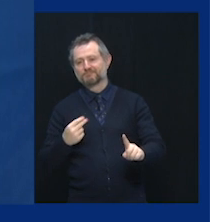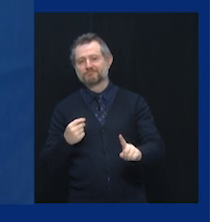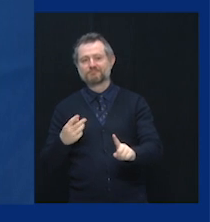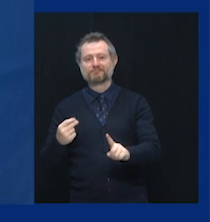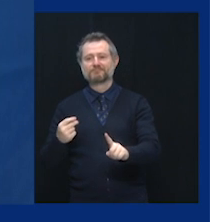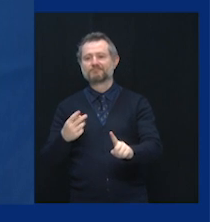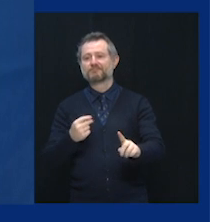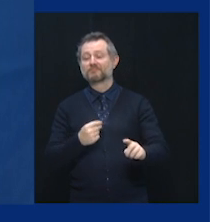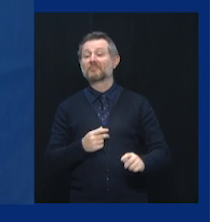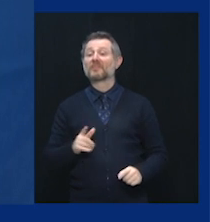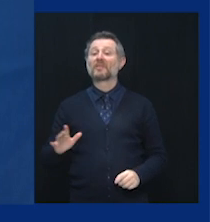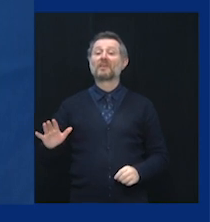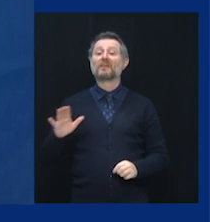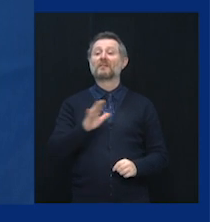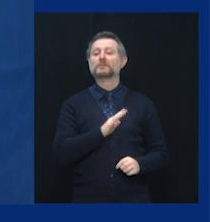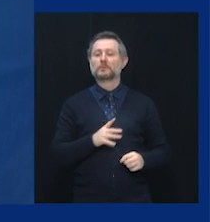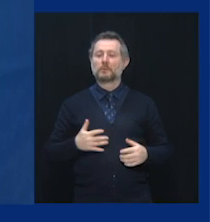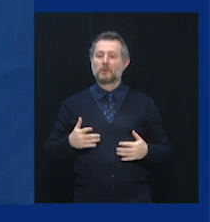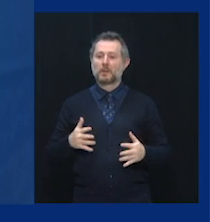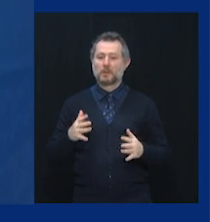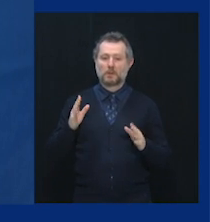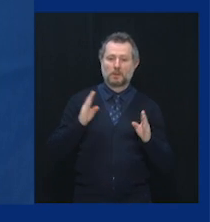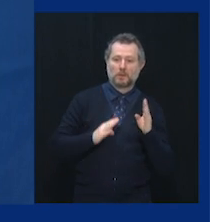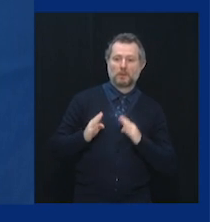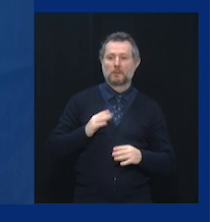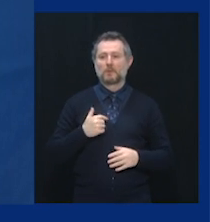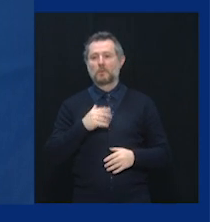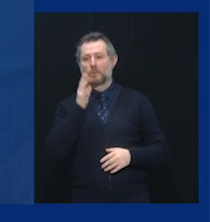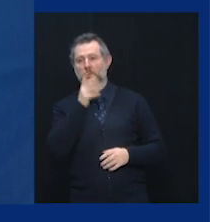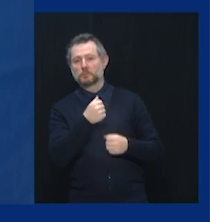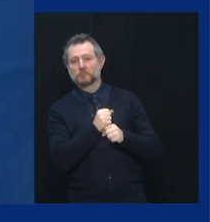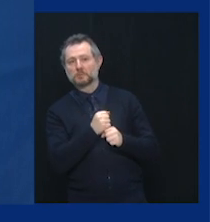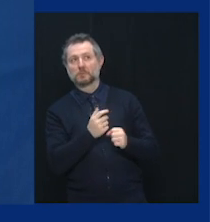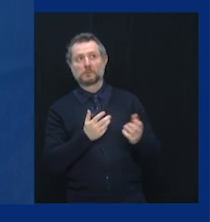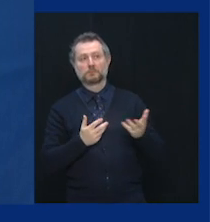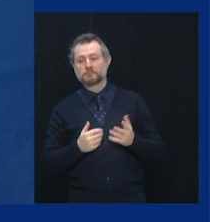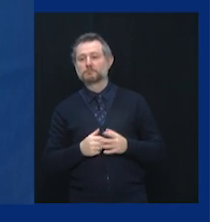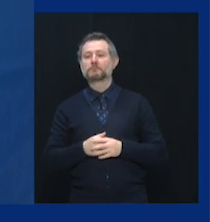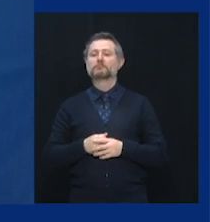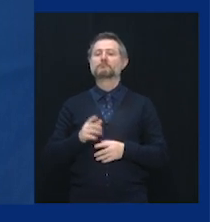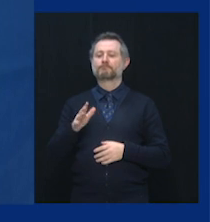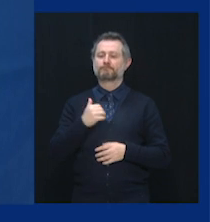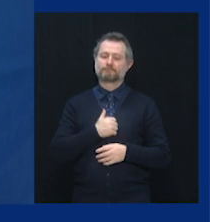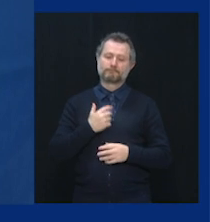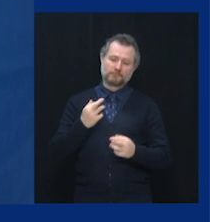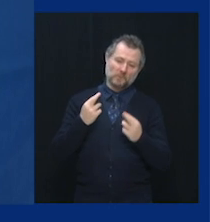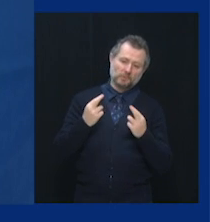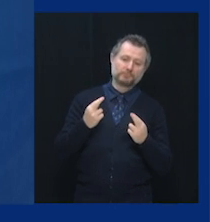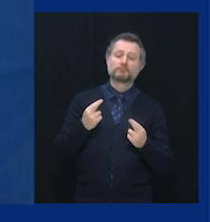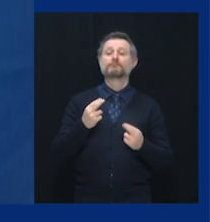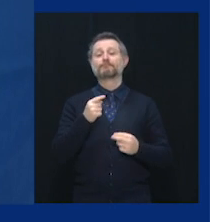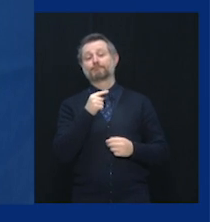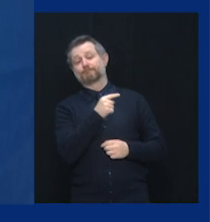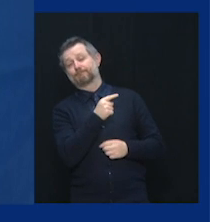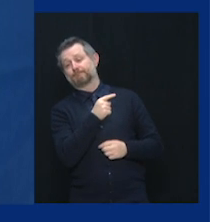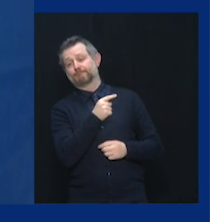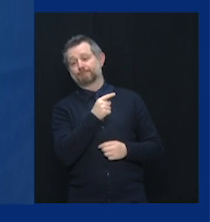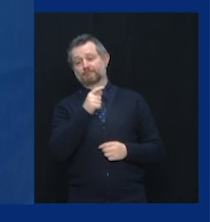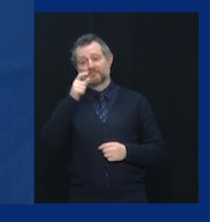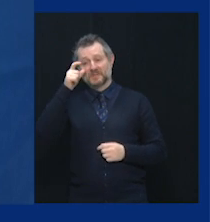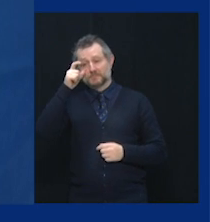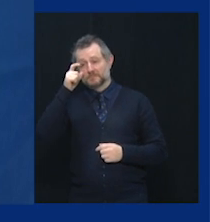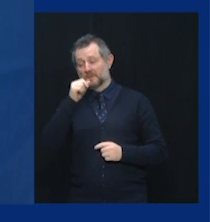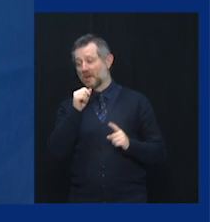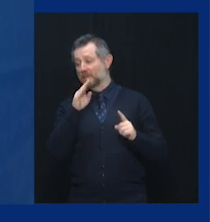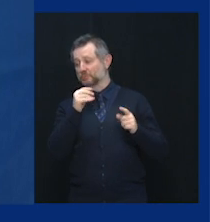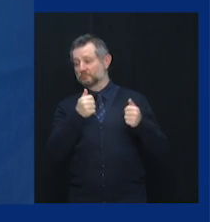has been created. I'm hopeful that the Biden administration can figure out how to increase